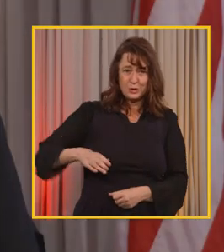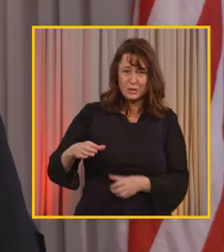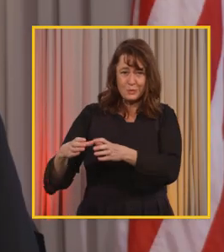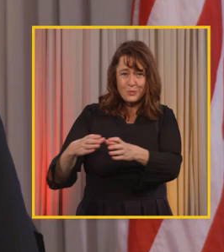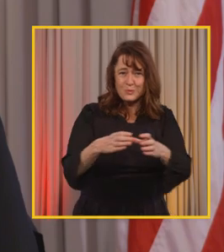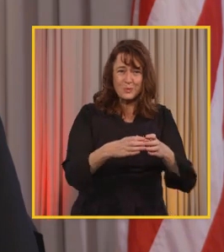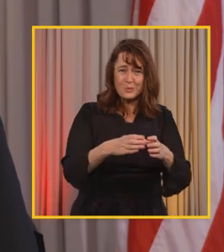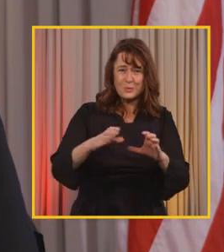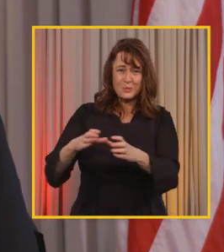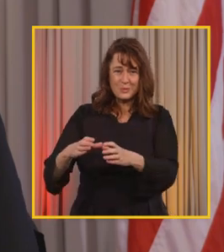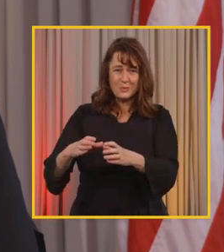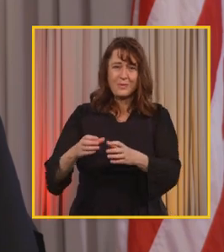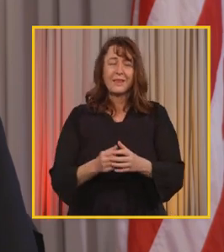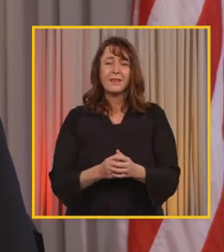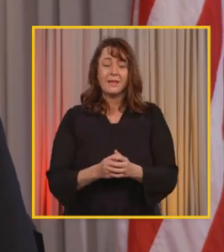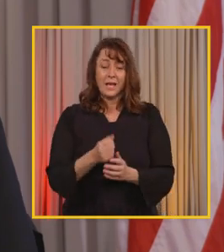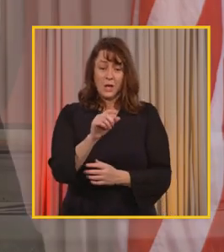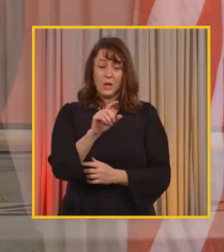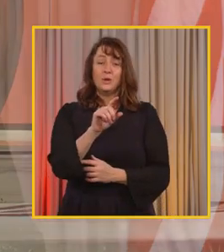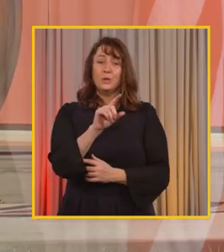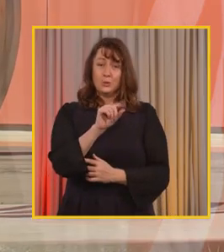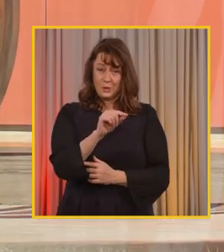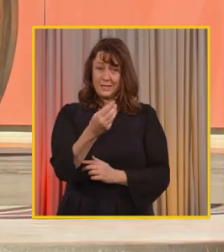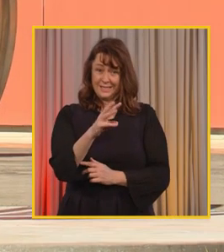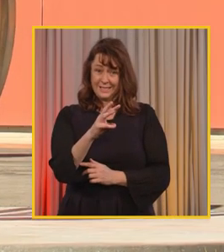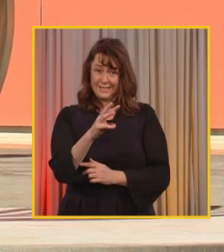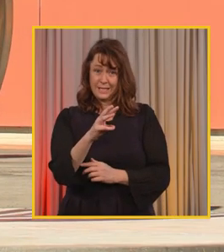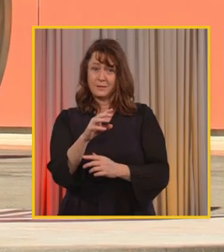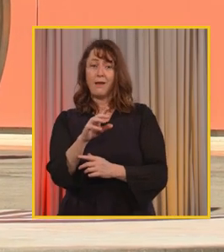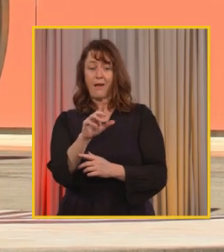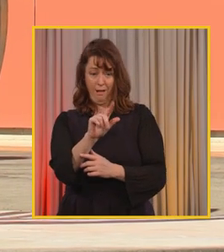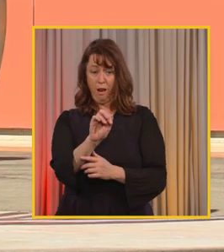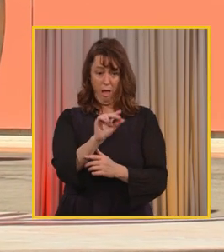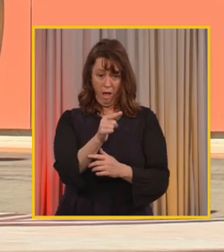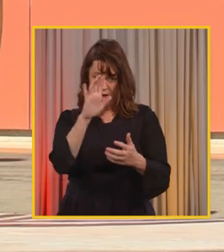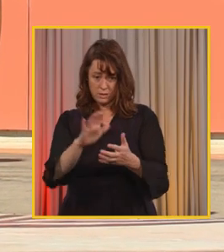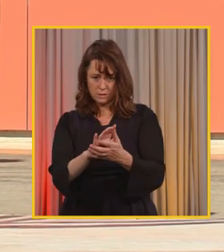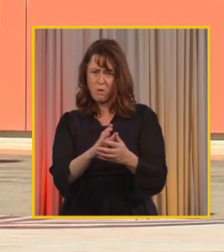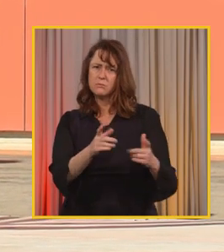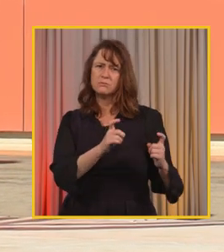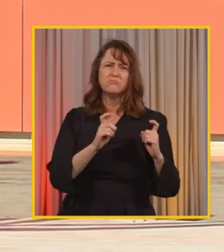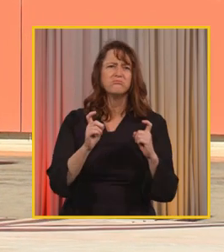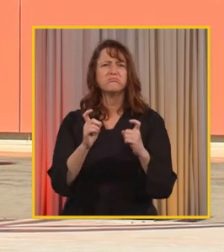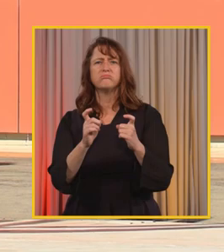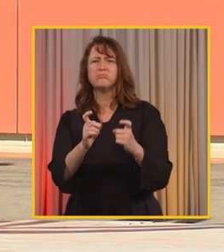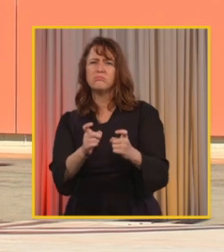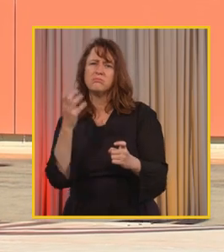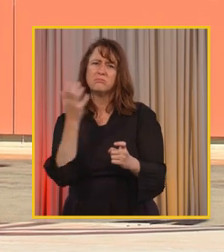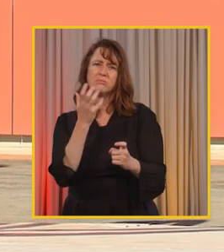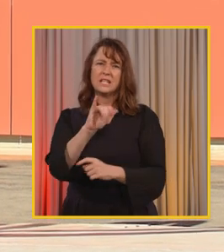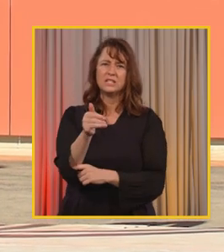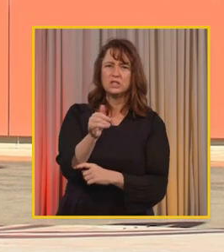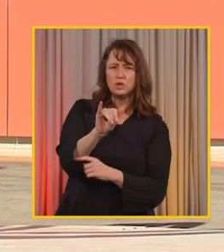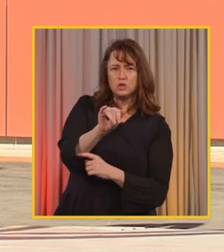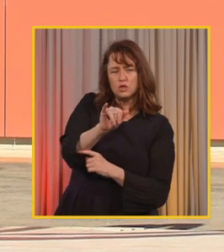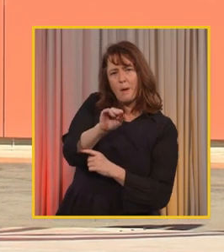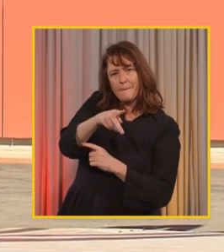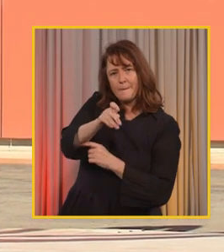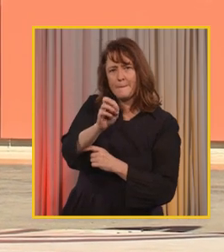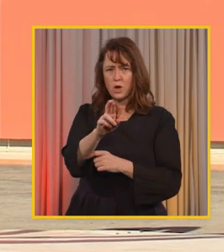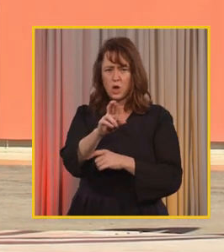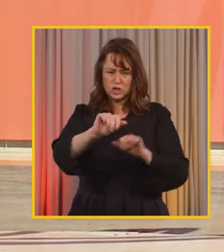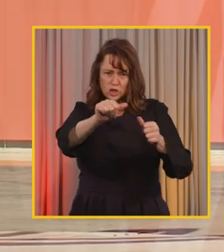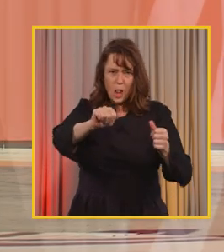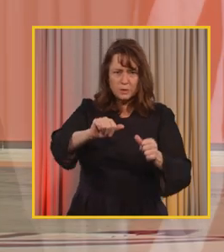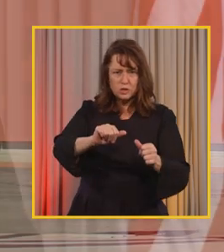In 2016, Ms. Long and her husband, John, commissioned and donated the stunning Japer sculpture located in front of